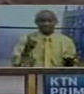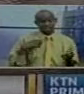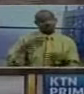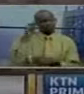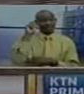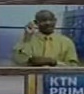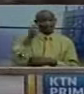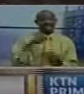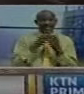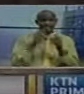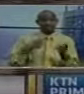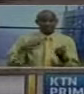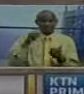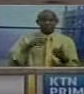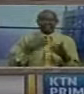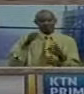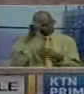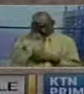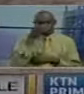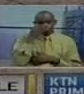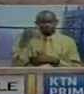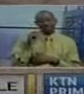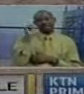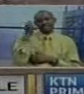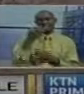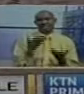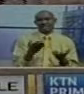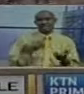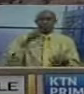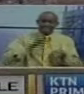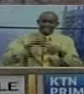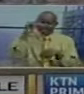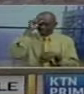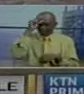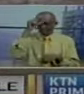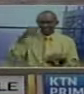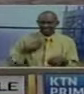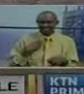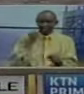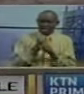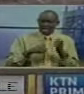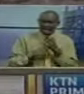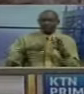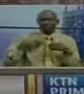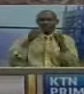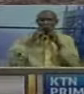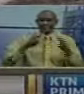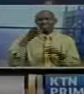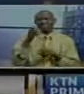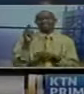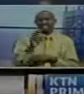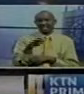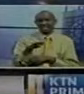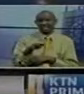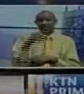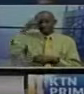Northern Kenya leaders say they feel left out of the Republic of Kenya, and it's time the government made strides to restore sanity in the region.